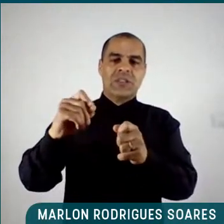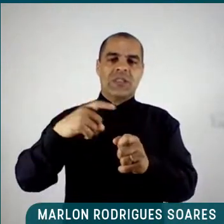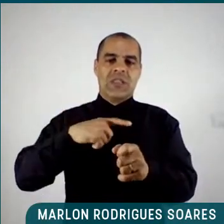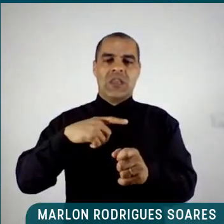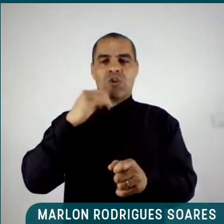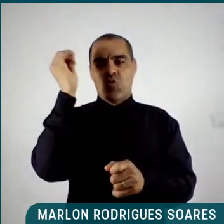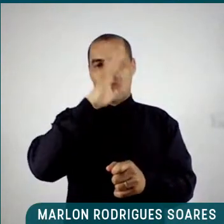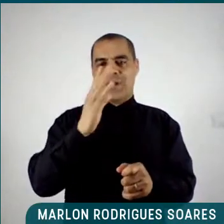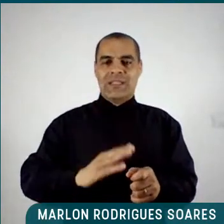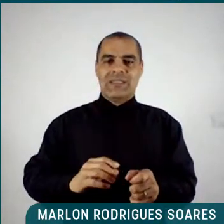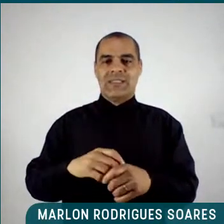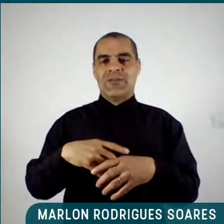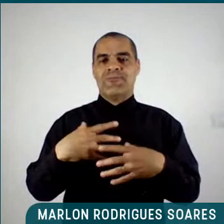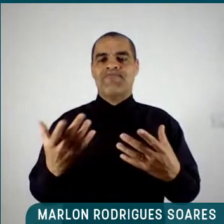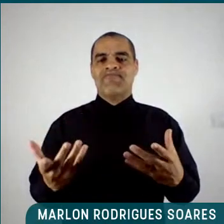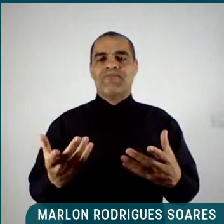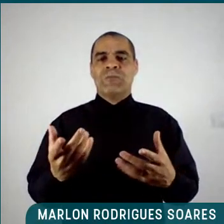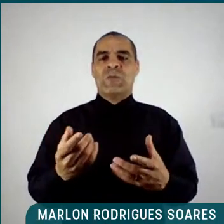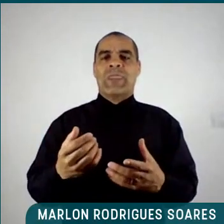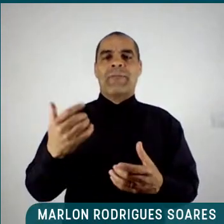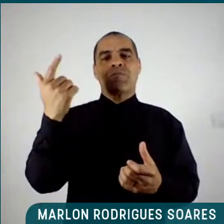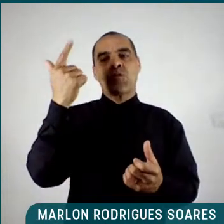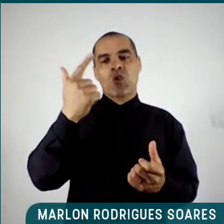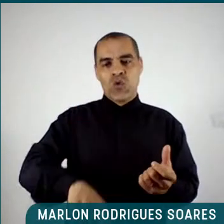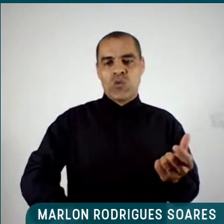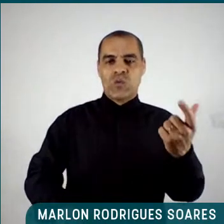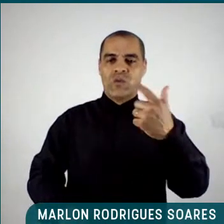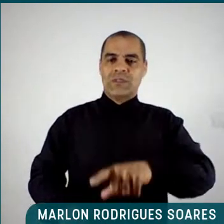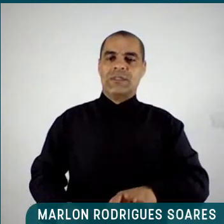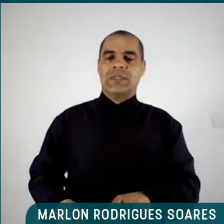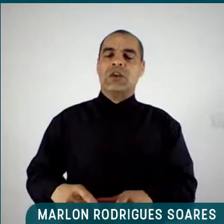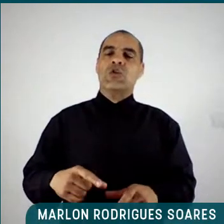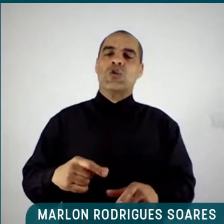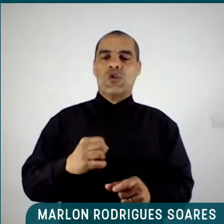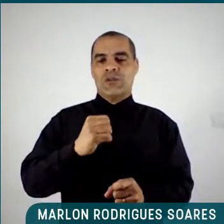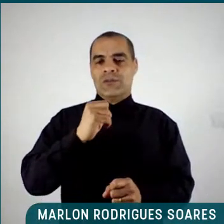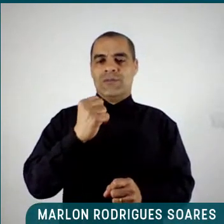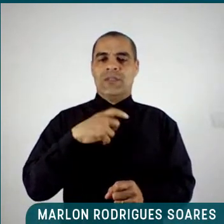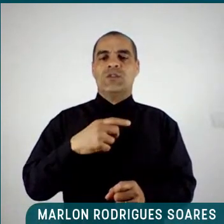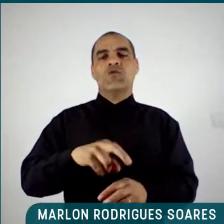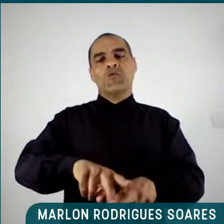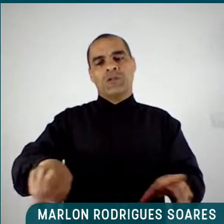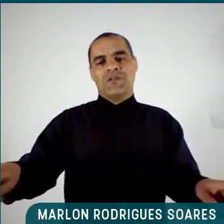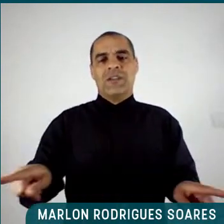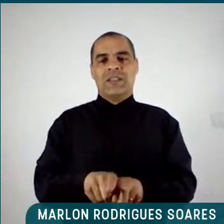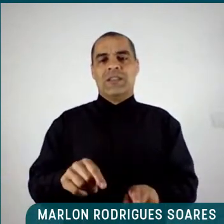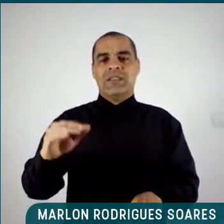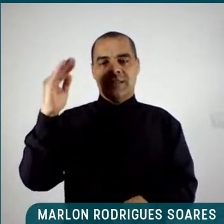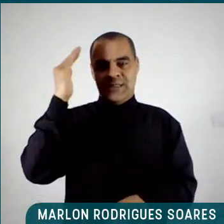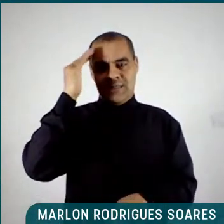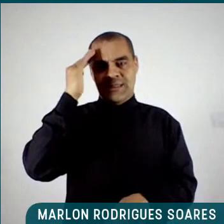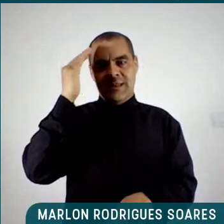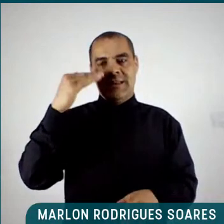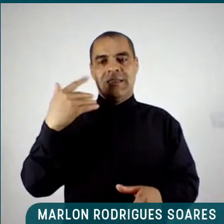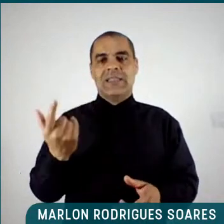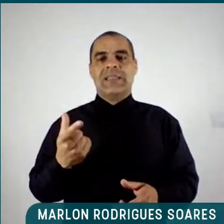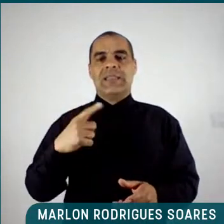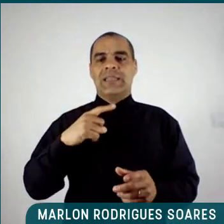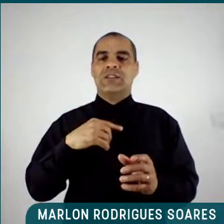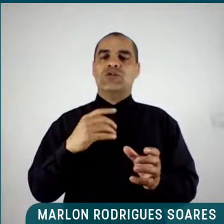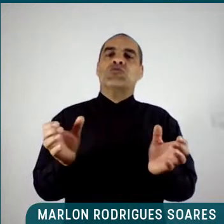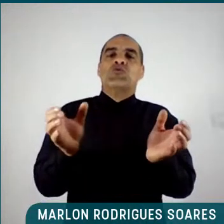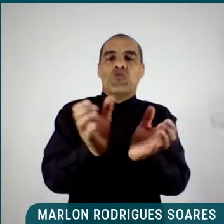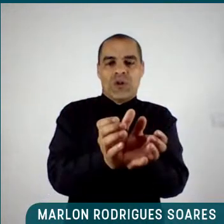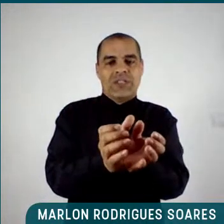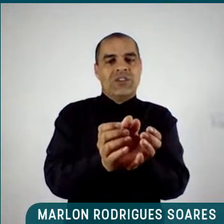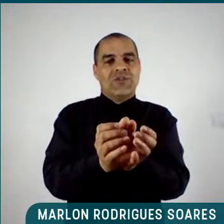have a Brazil without all this inequality and to respect the individuality of